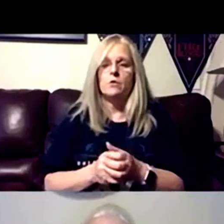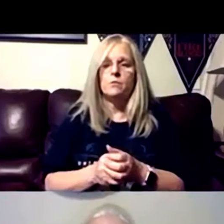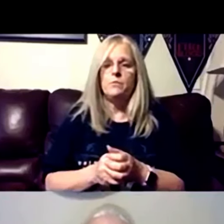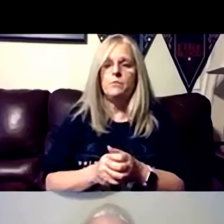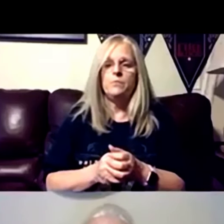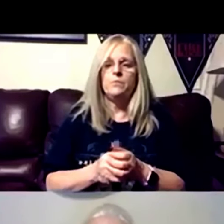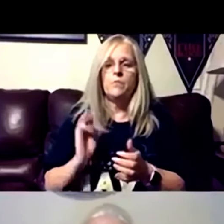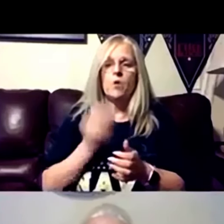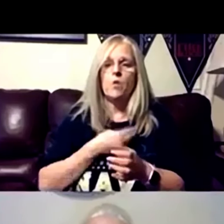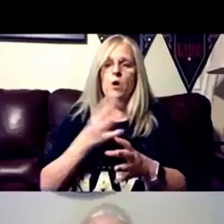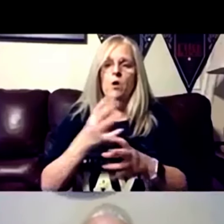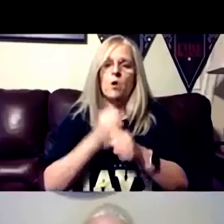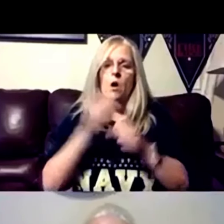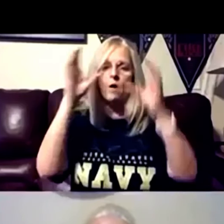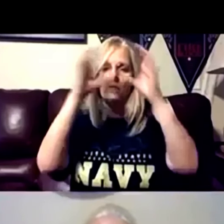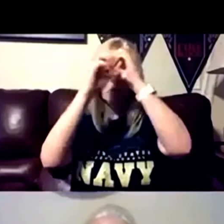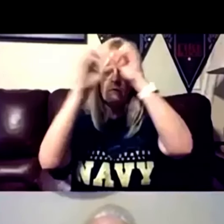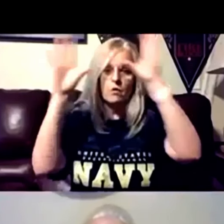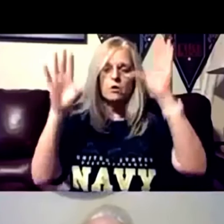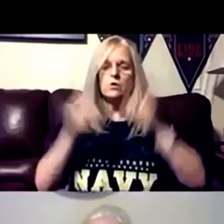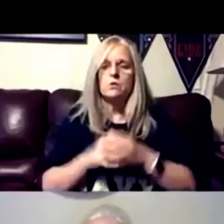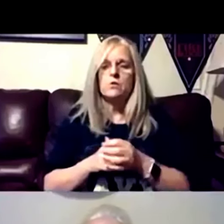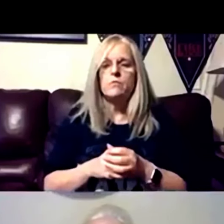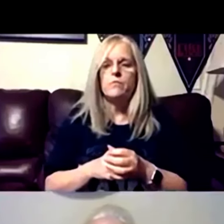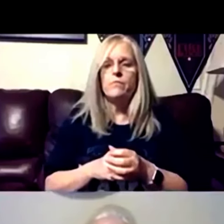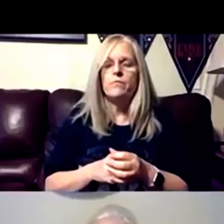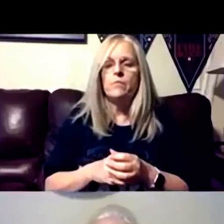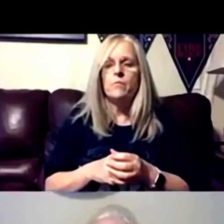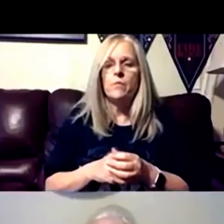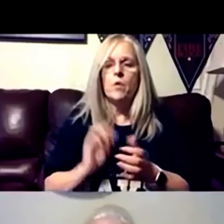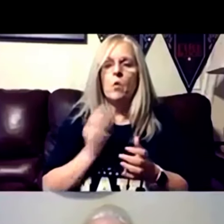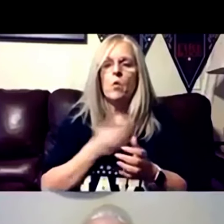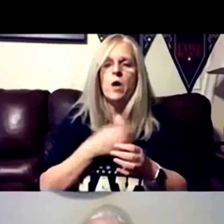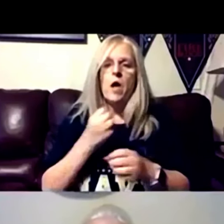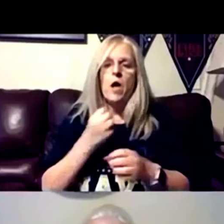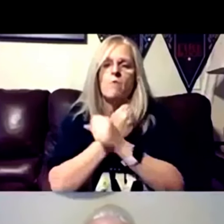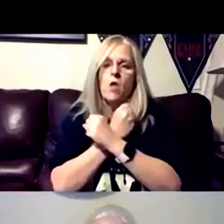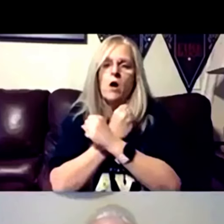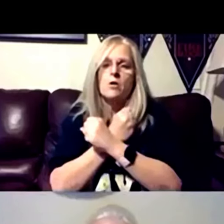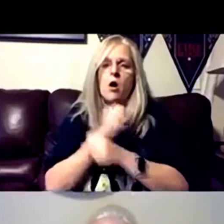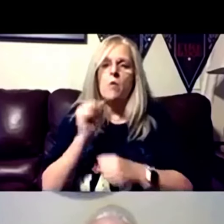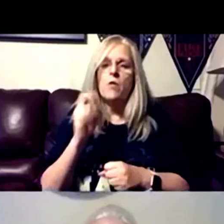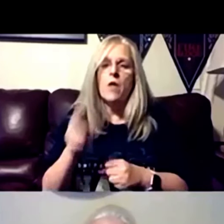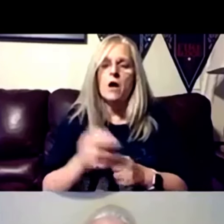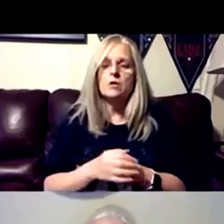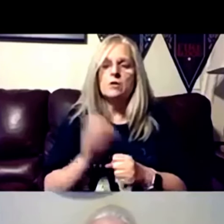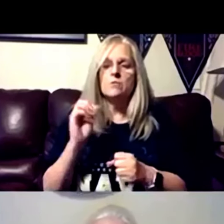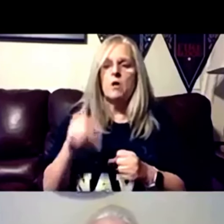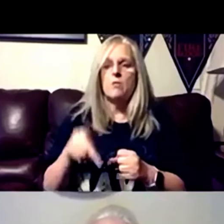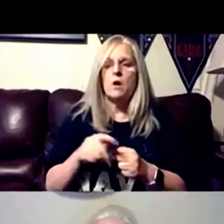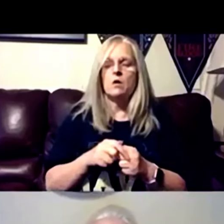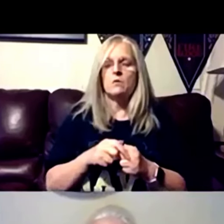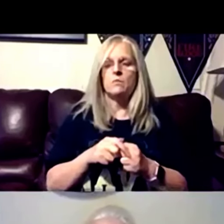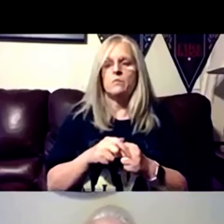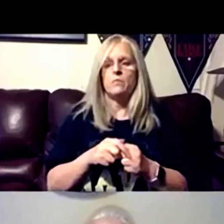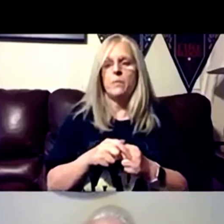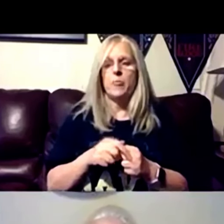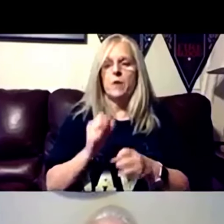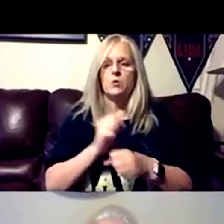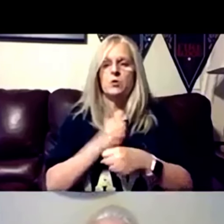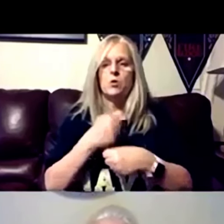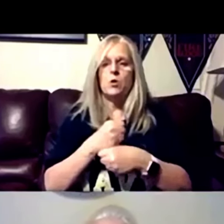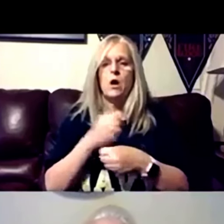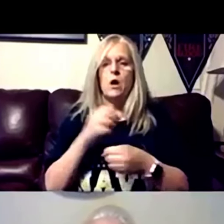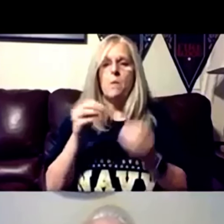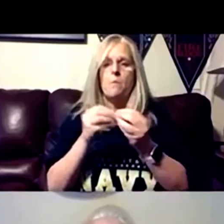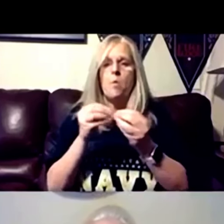who caught the vision, we who've locked arm with Ash, ONPASSIVE, I can tell you that it's going to create more